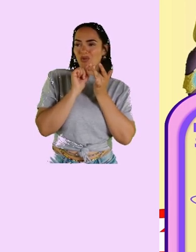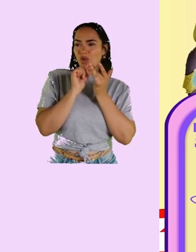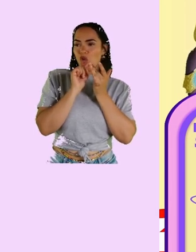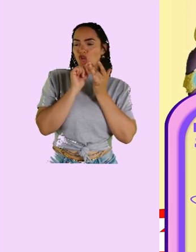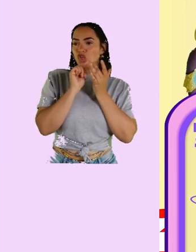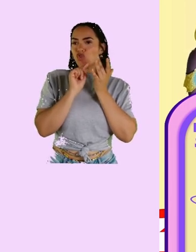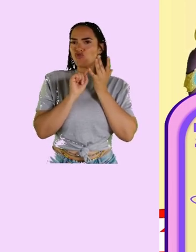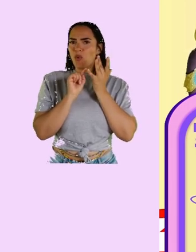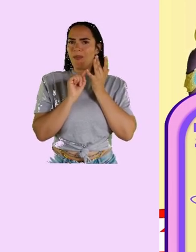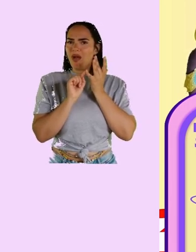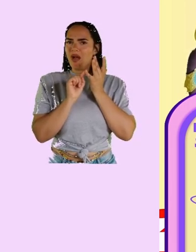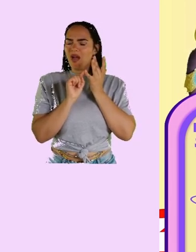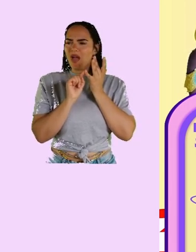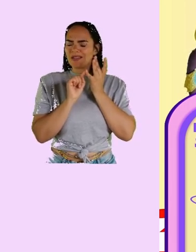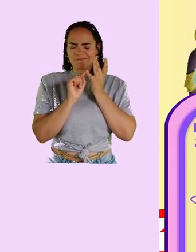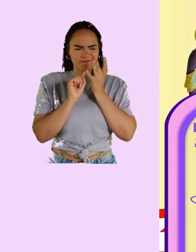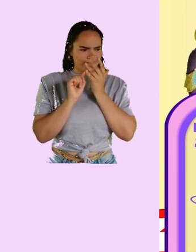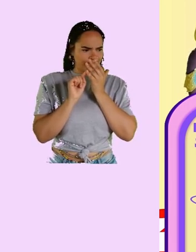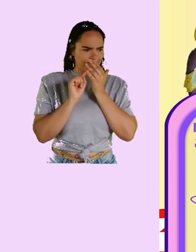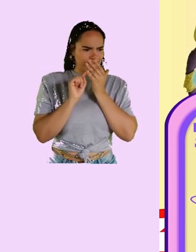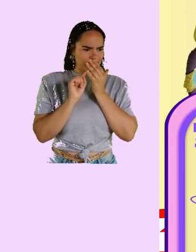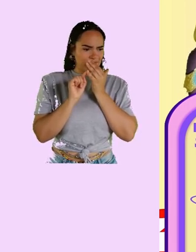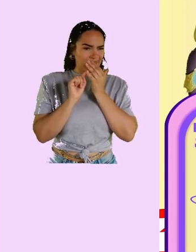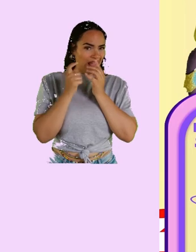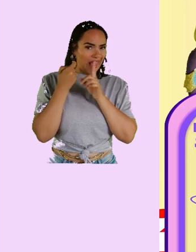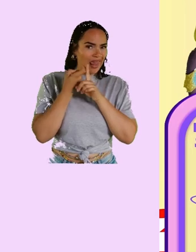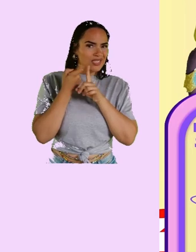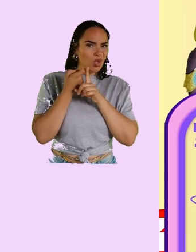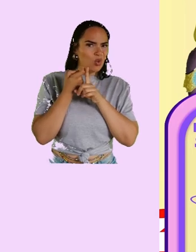Europa, and Callisto?